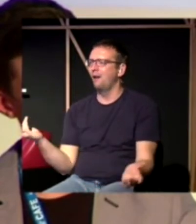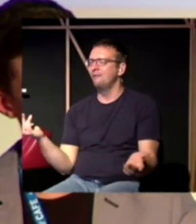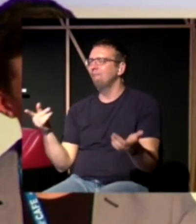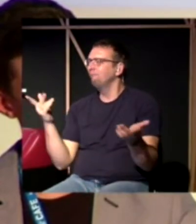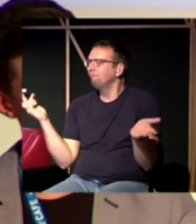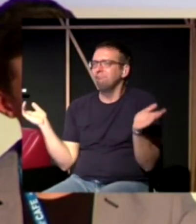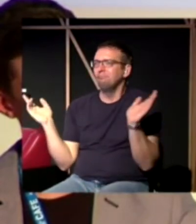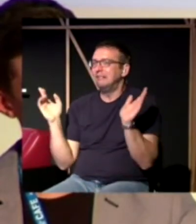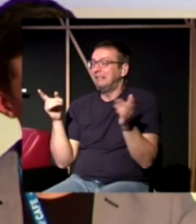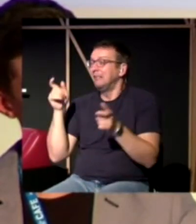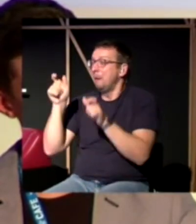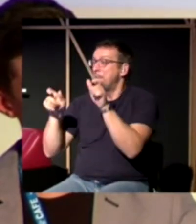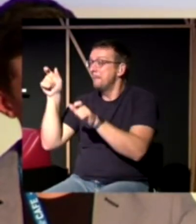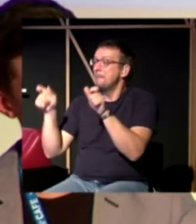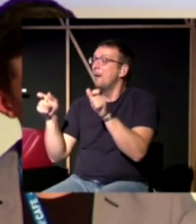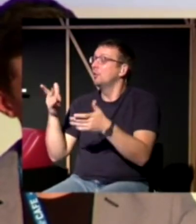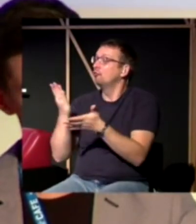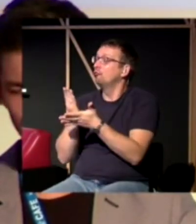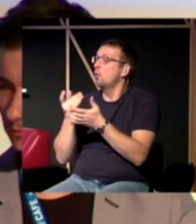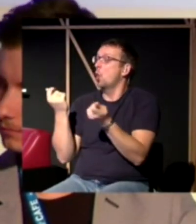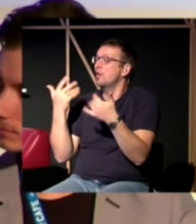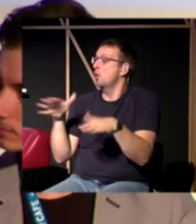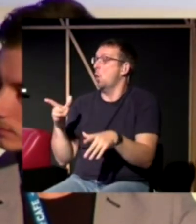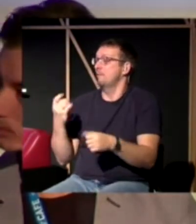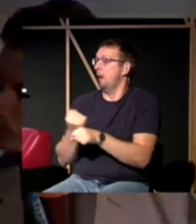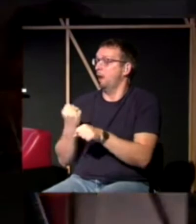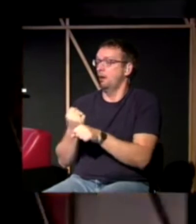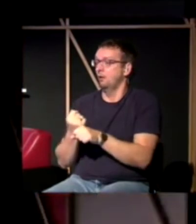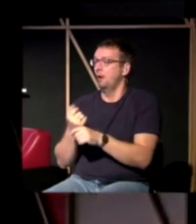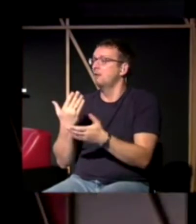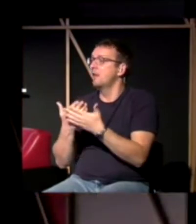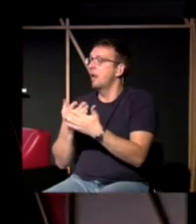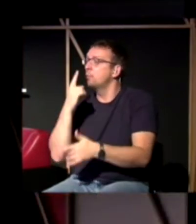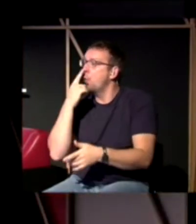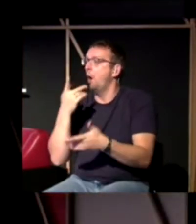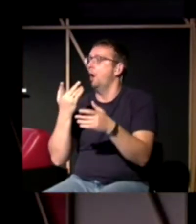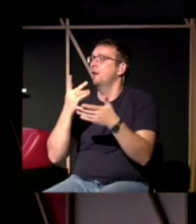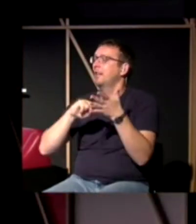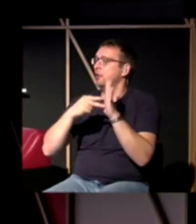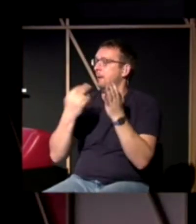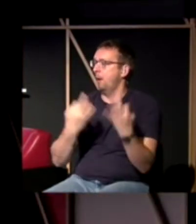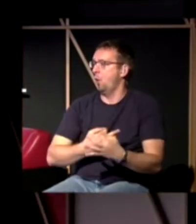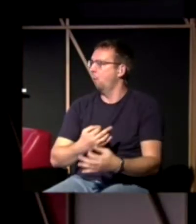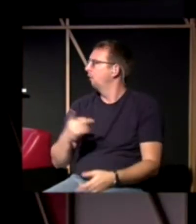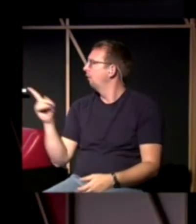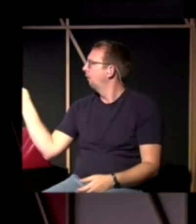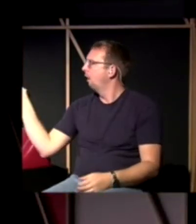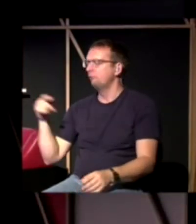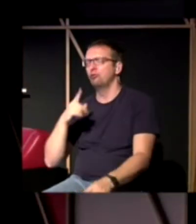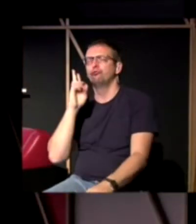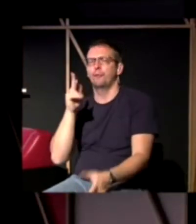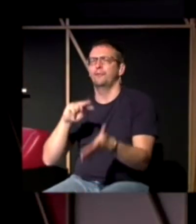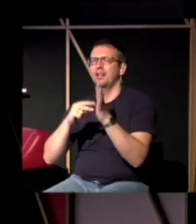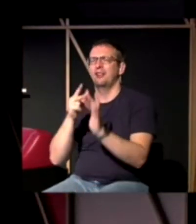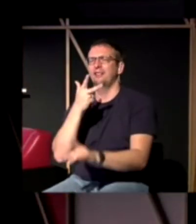my head. I really do, and I really struggle. Thanks, Alan. Lubomir, I'm going to come to you next. As we mentioned earlier, you provided